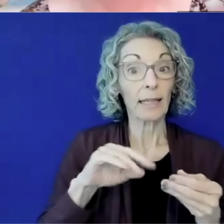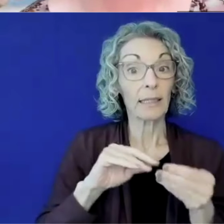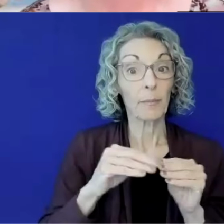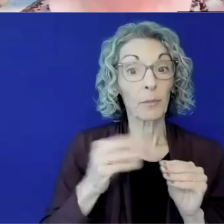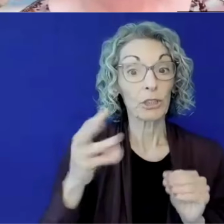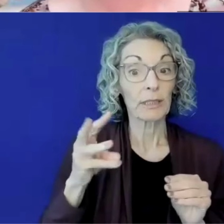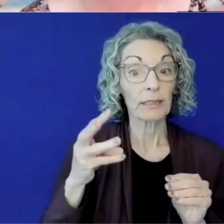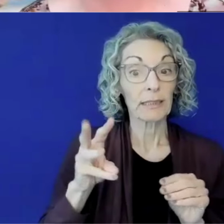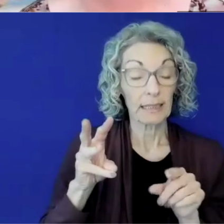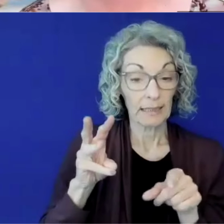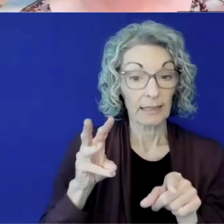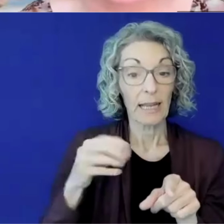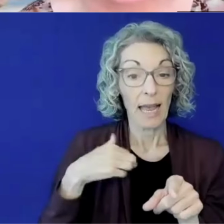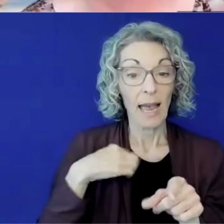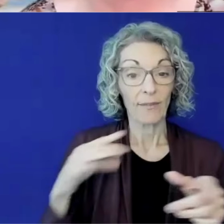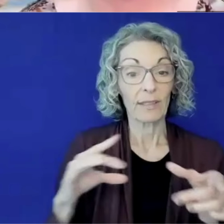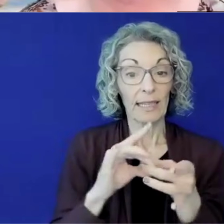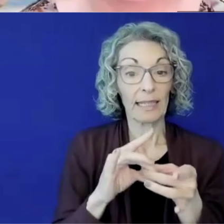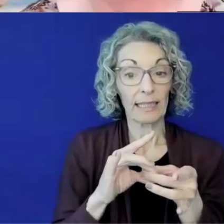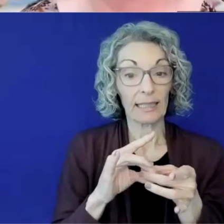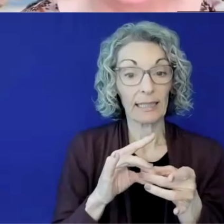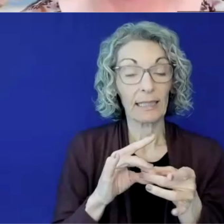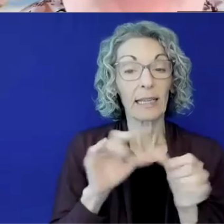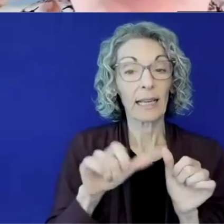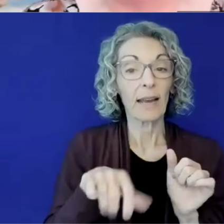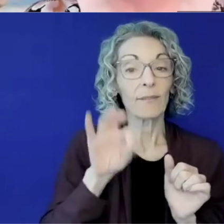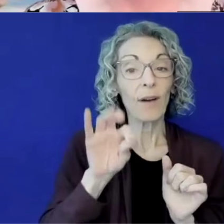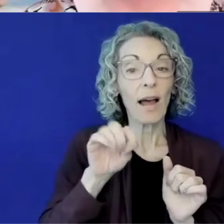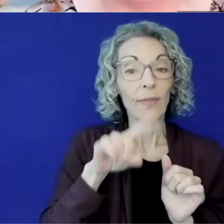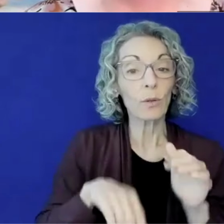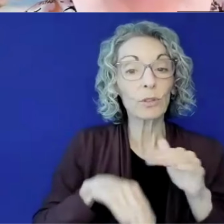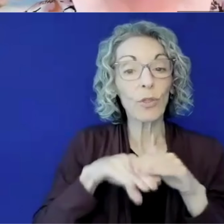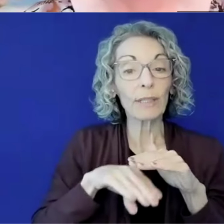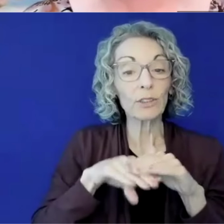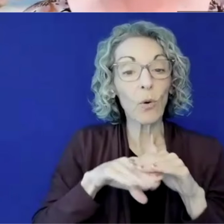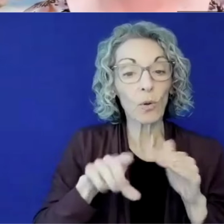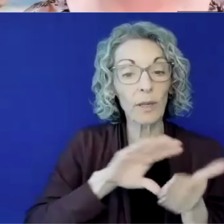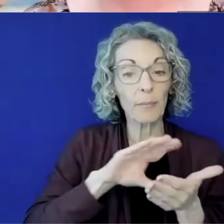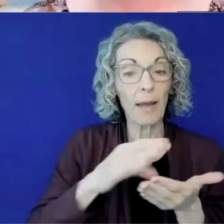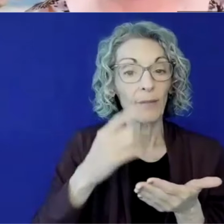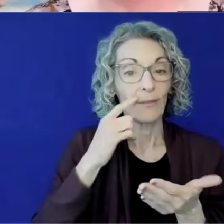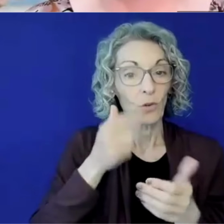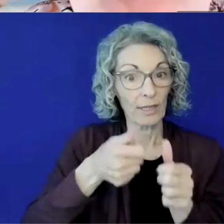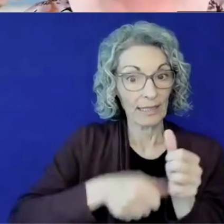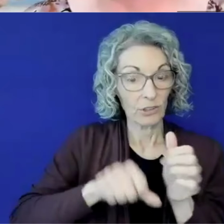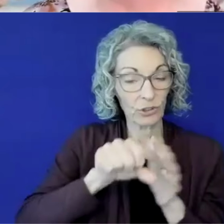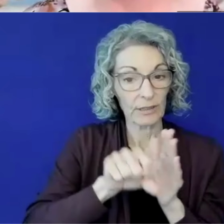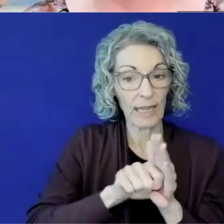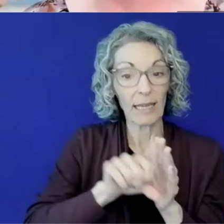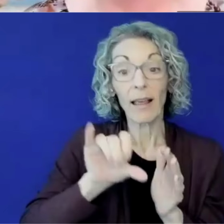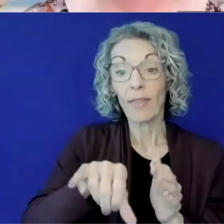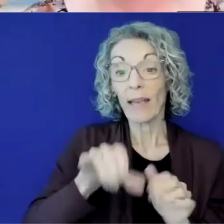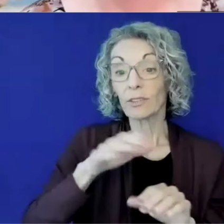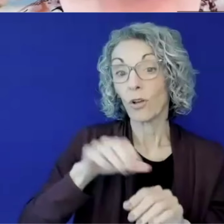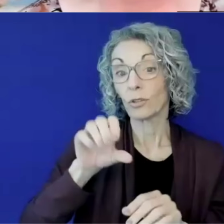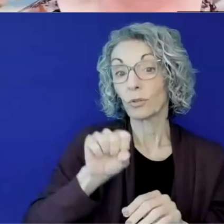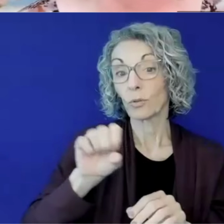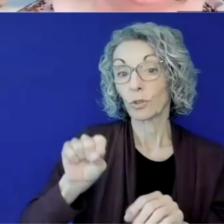and there is a link so that you can find those threshold amounts for each state, and that's on the Social Security